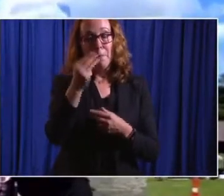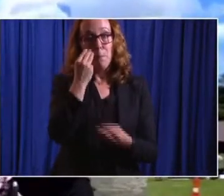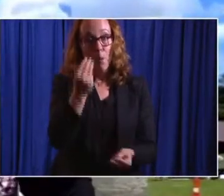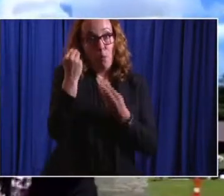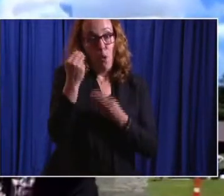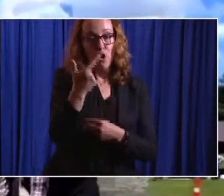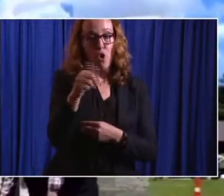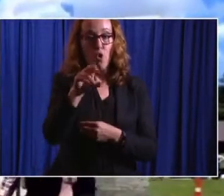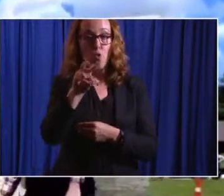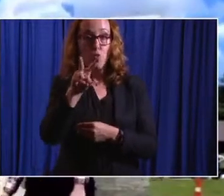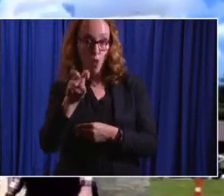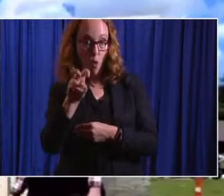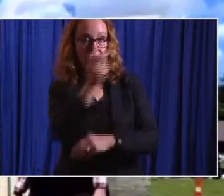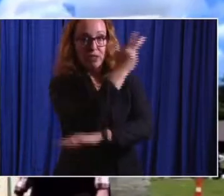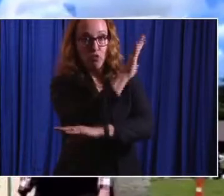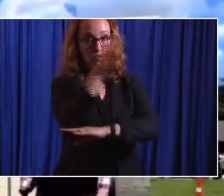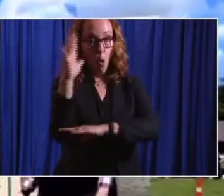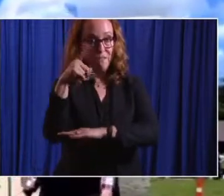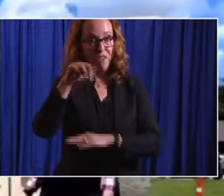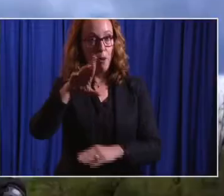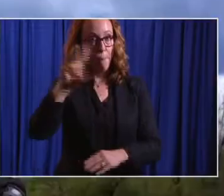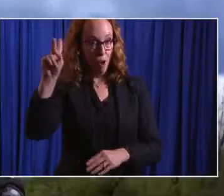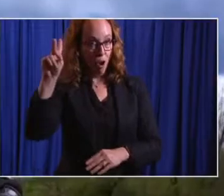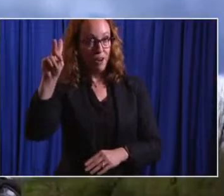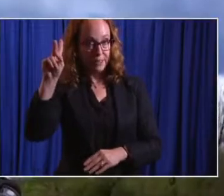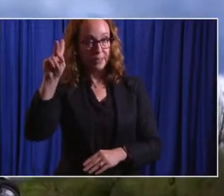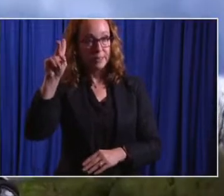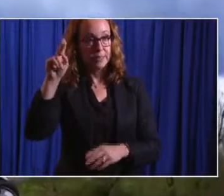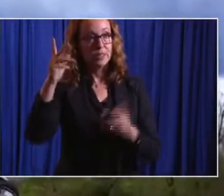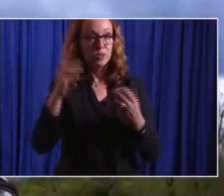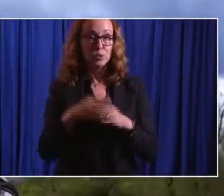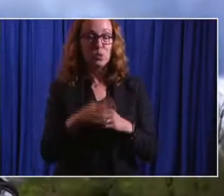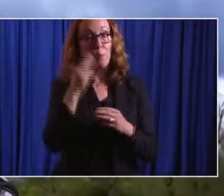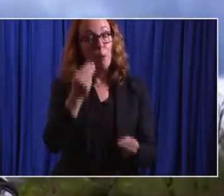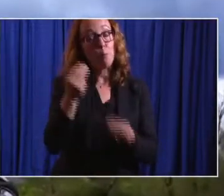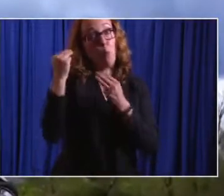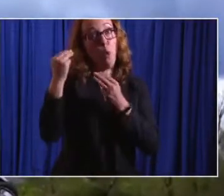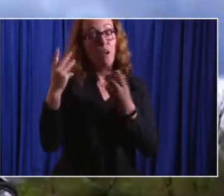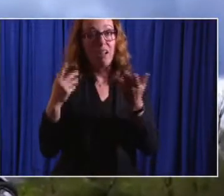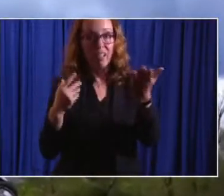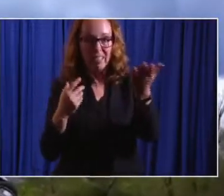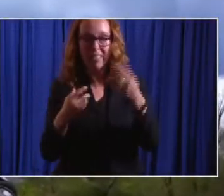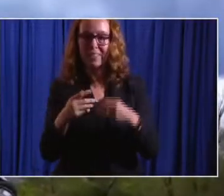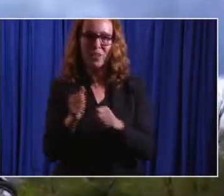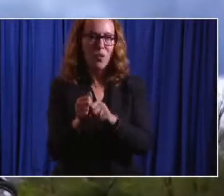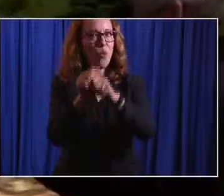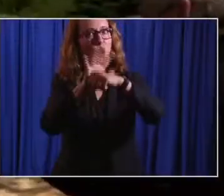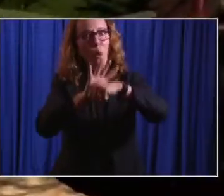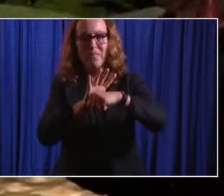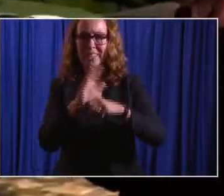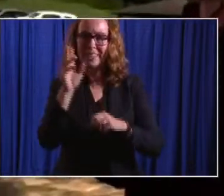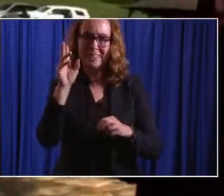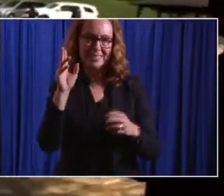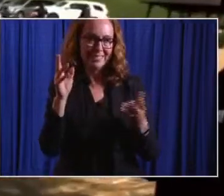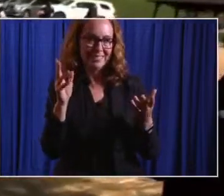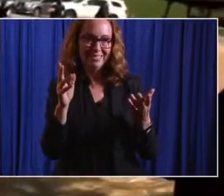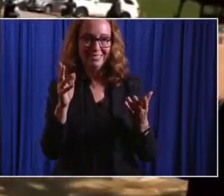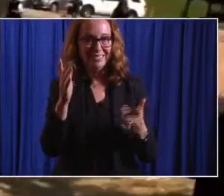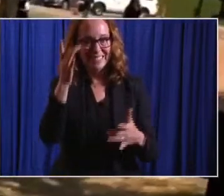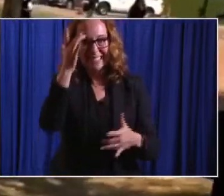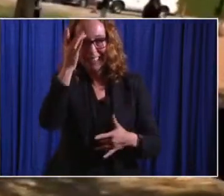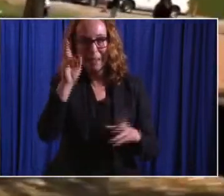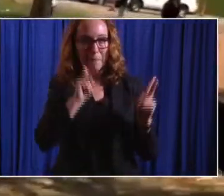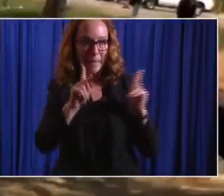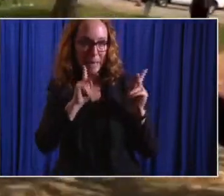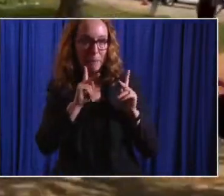and survivors of COVID-19, as well as all Ohioans who have made such amazing personal sacrifices to protect